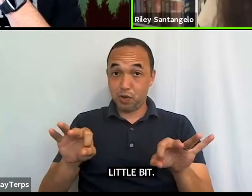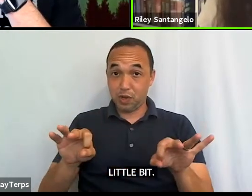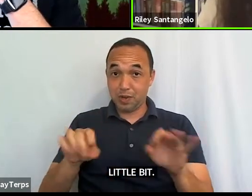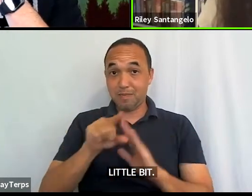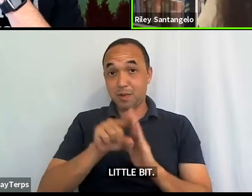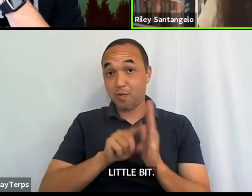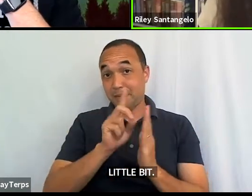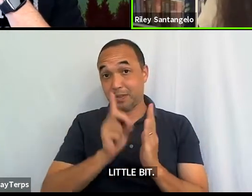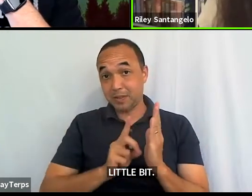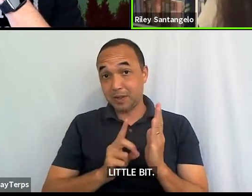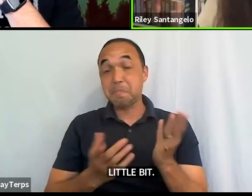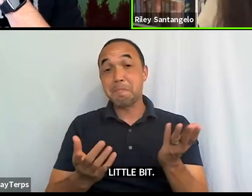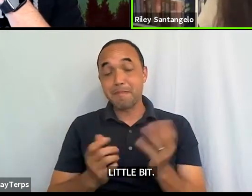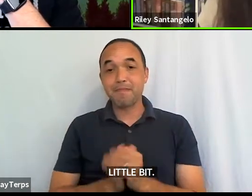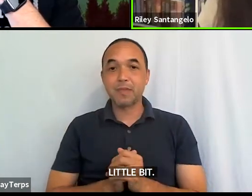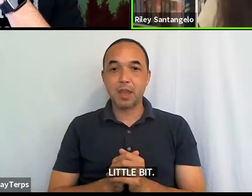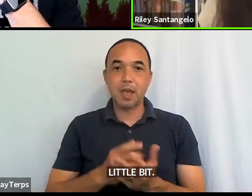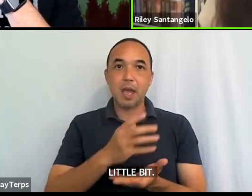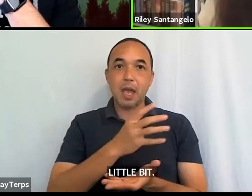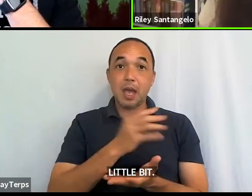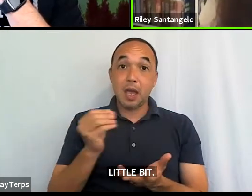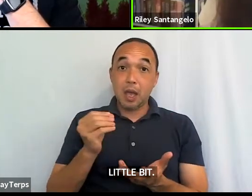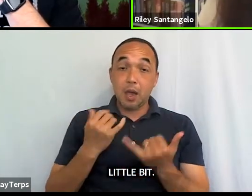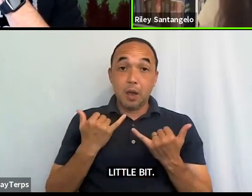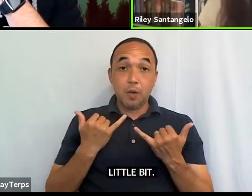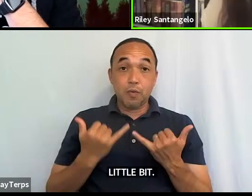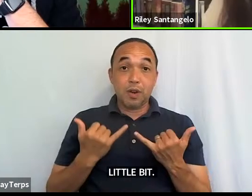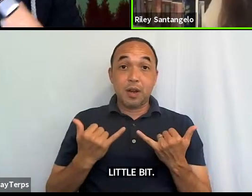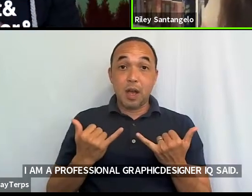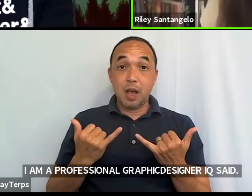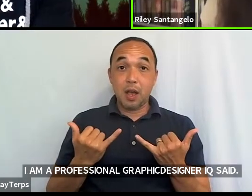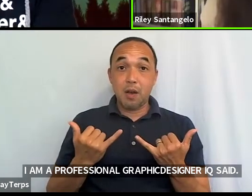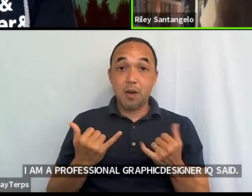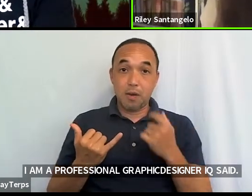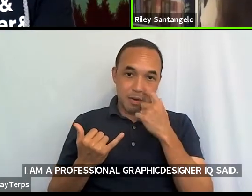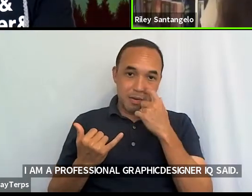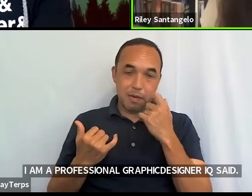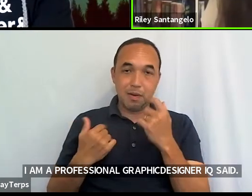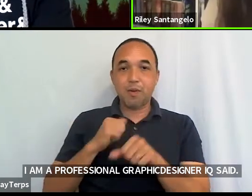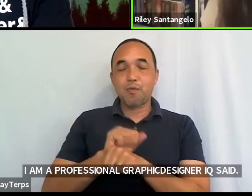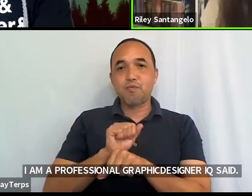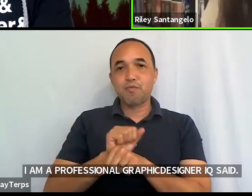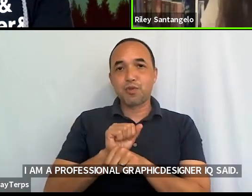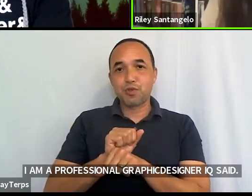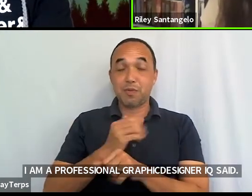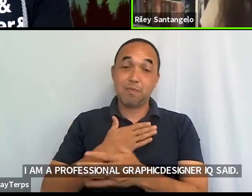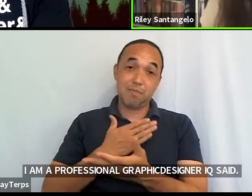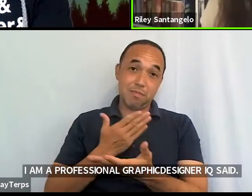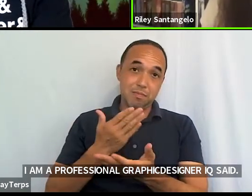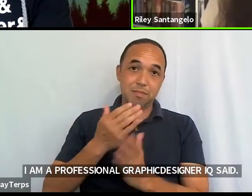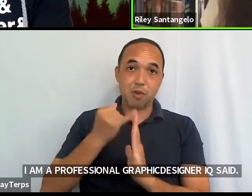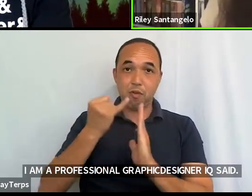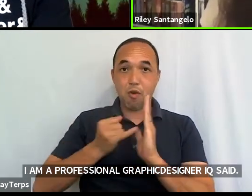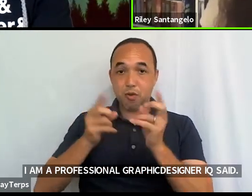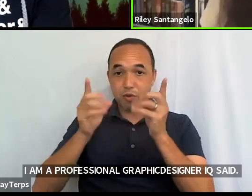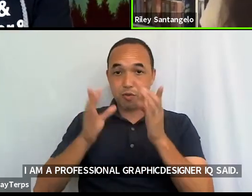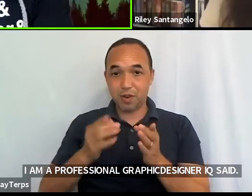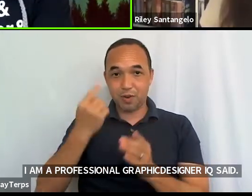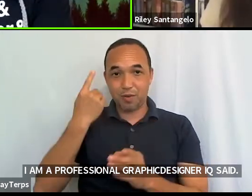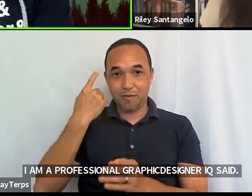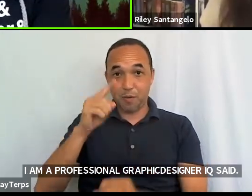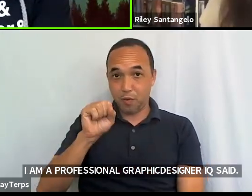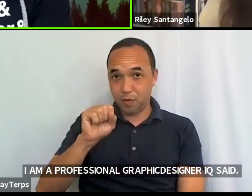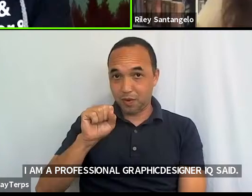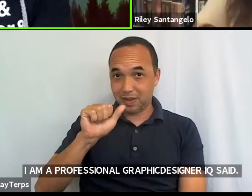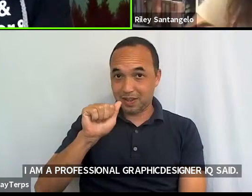design, and I currently work as the art director for stands. Wait,